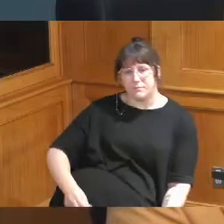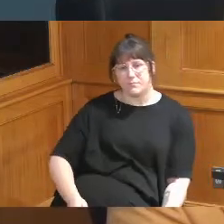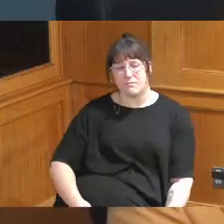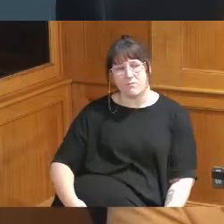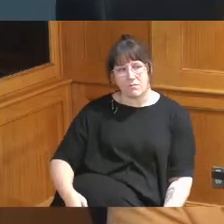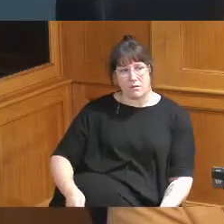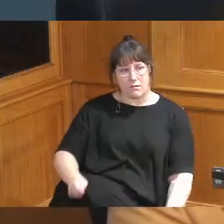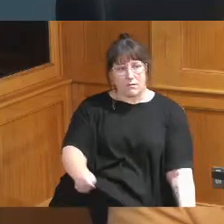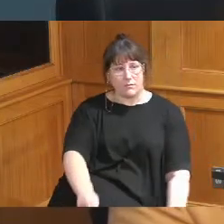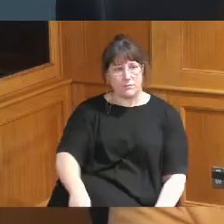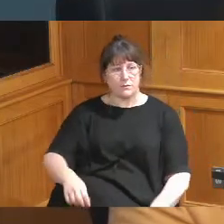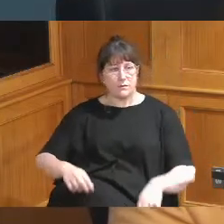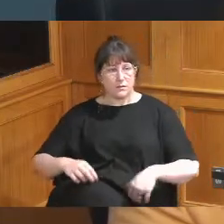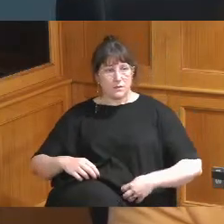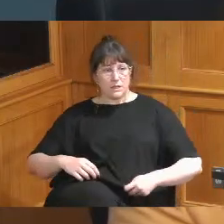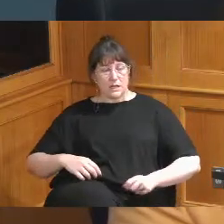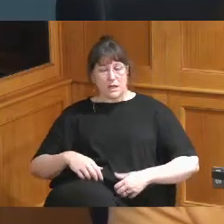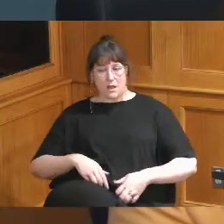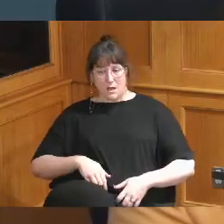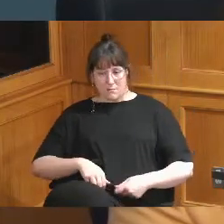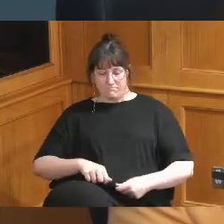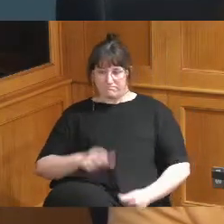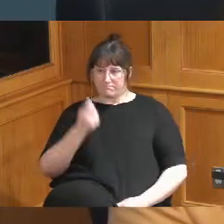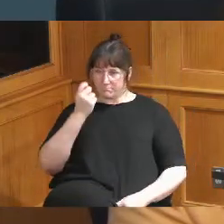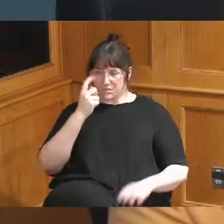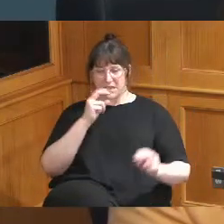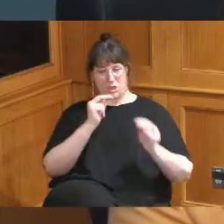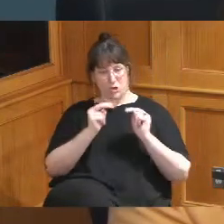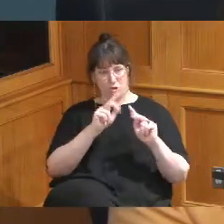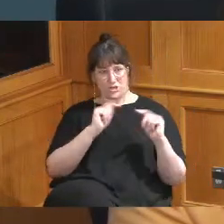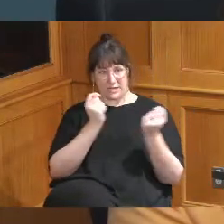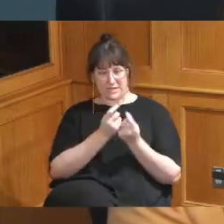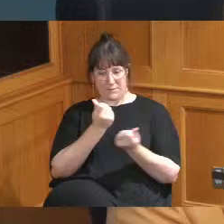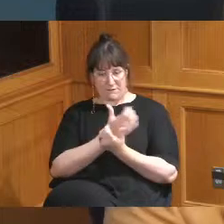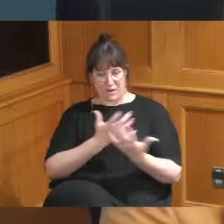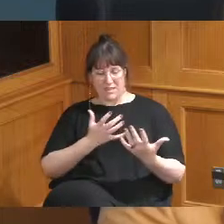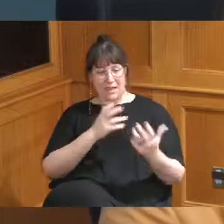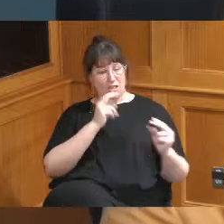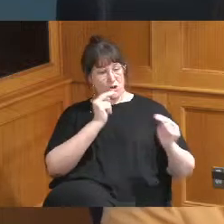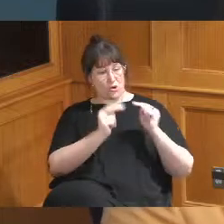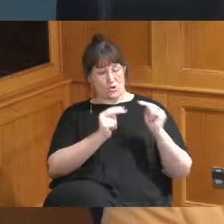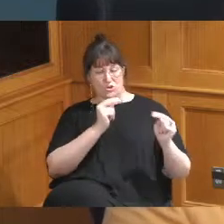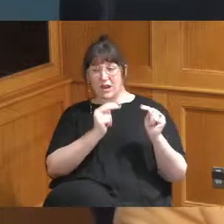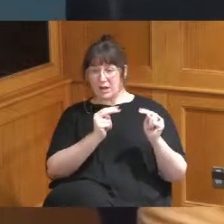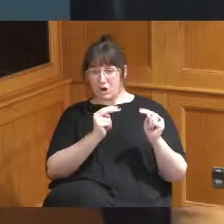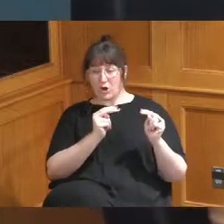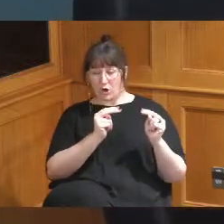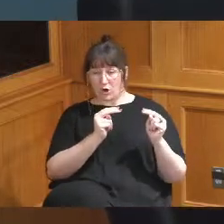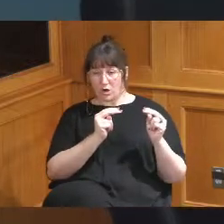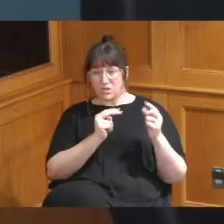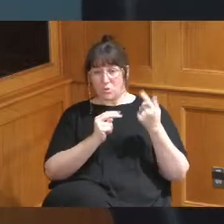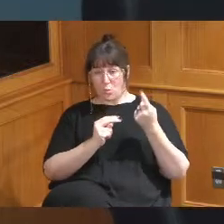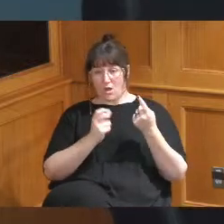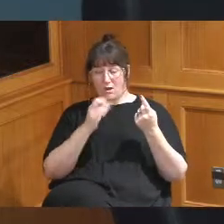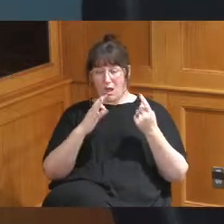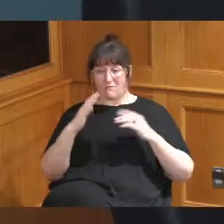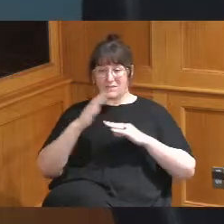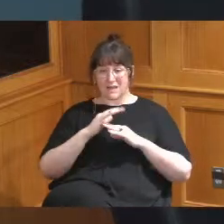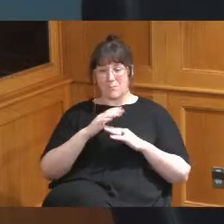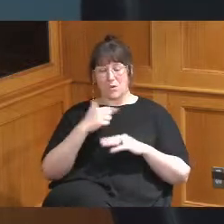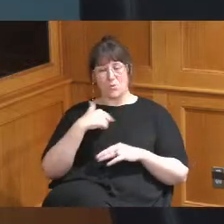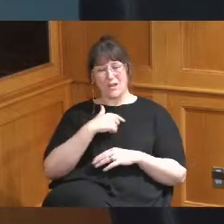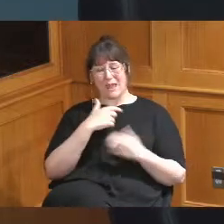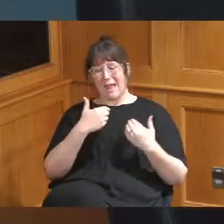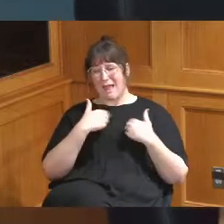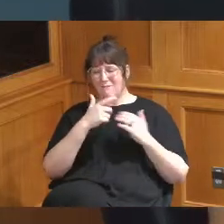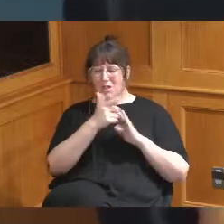want to continue to thank the negotiating team. The administrator is one of the negotiating team, but we've got attorneys, we've got consultants,